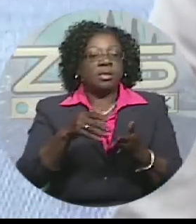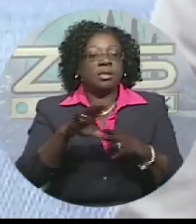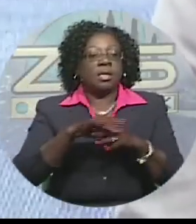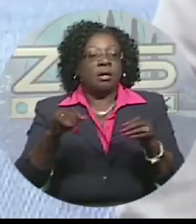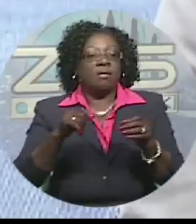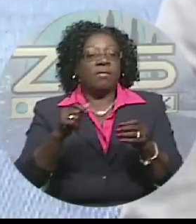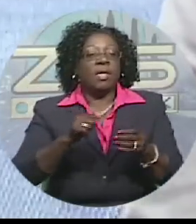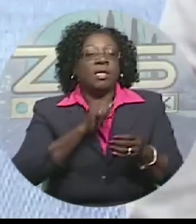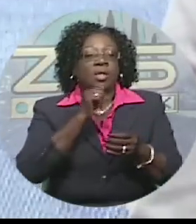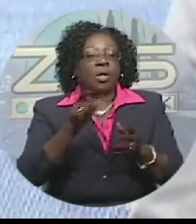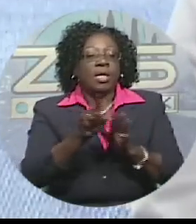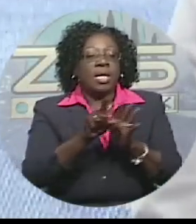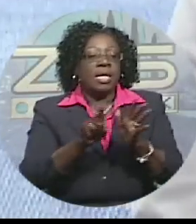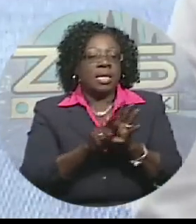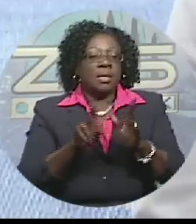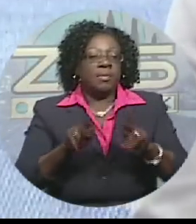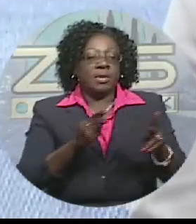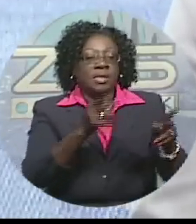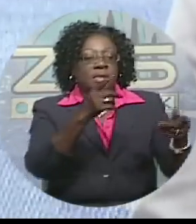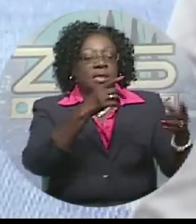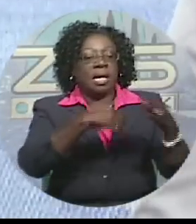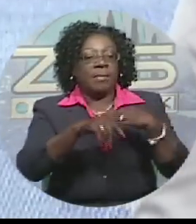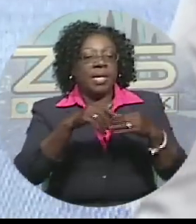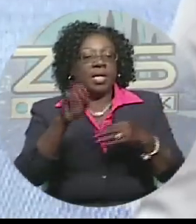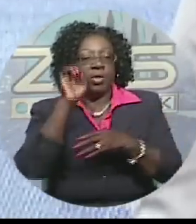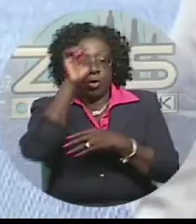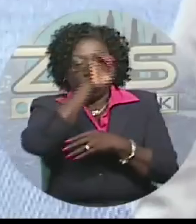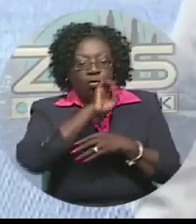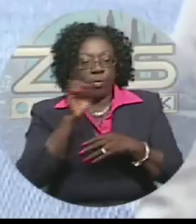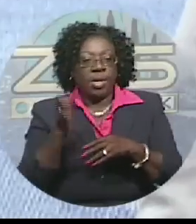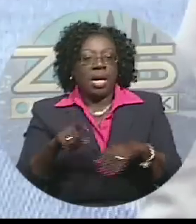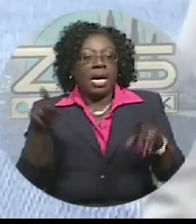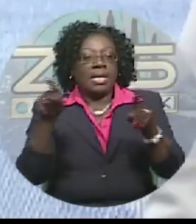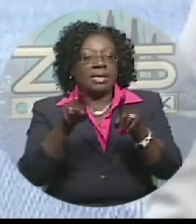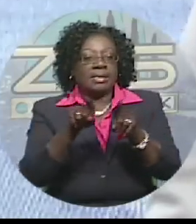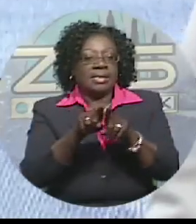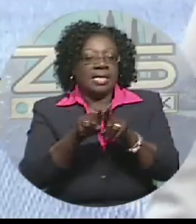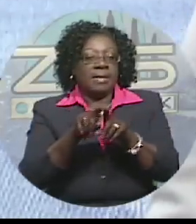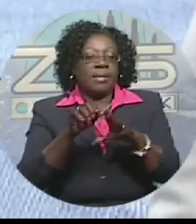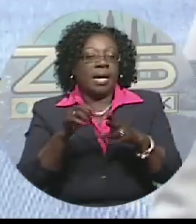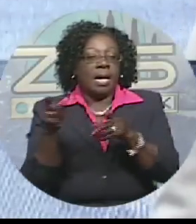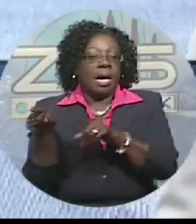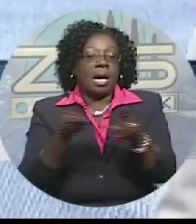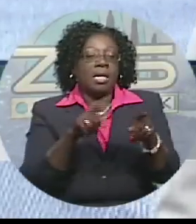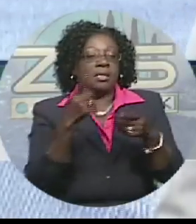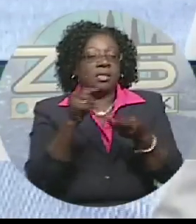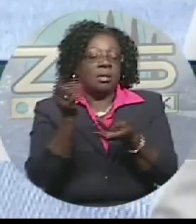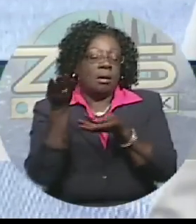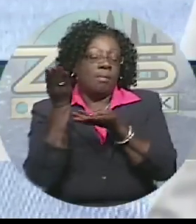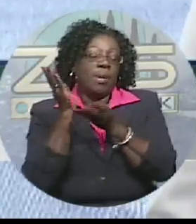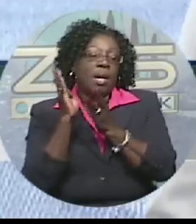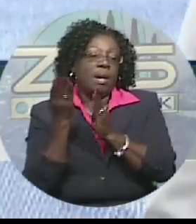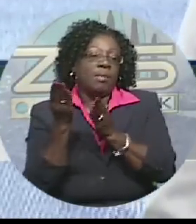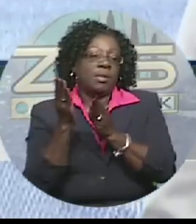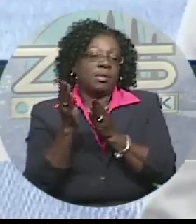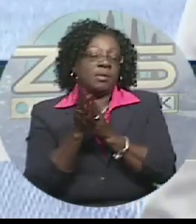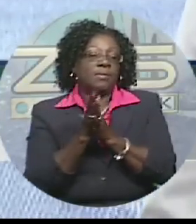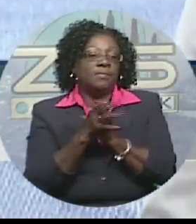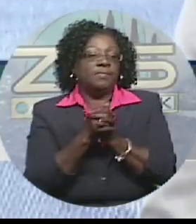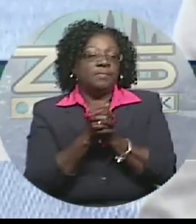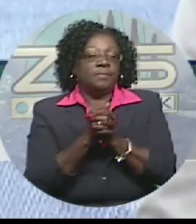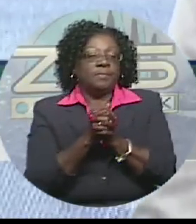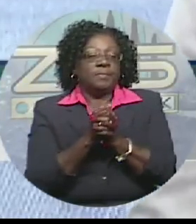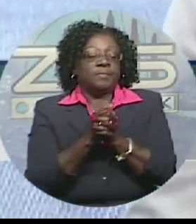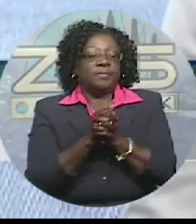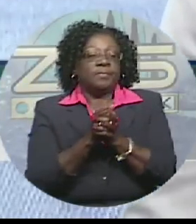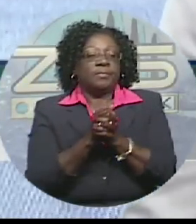have made their way to Europe, and in the Bahamas, hundreds have flocked to our shores. Covering the EU-CELAC summit in Brussels, I'm